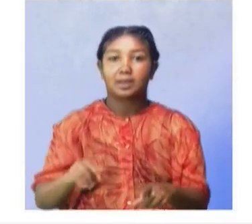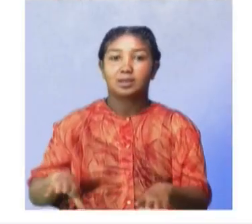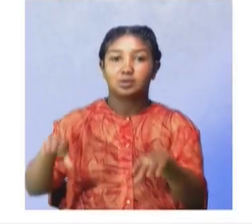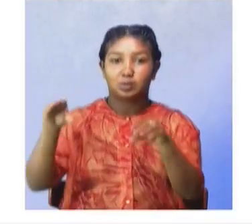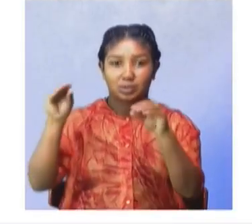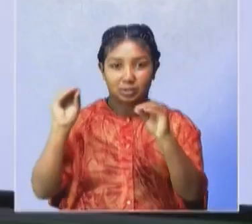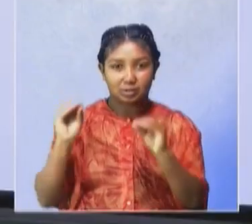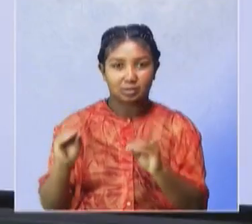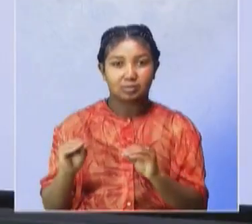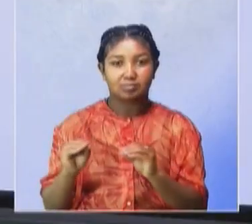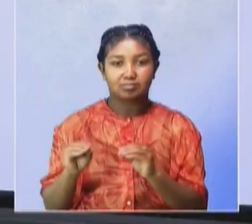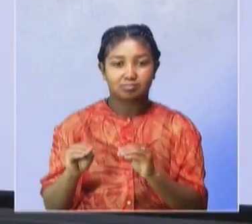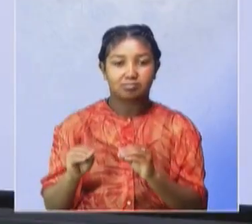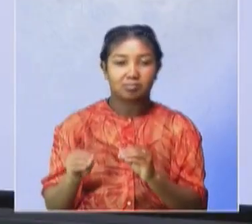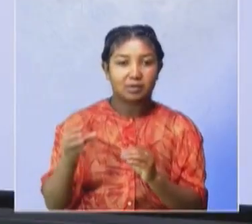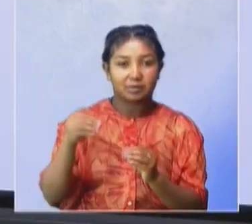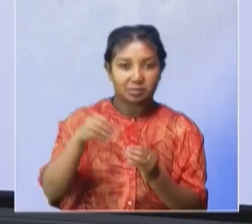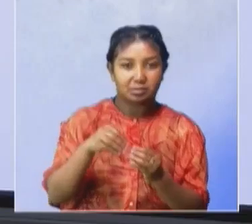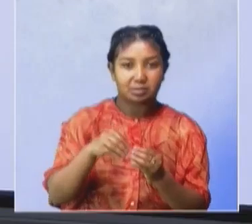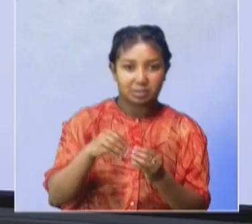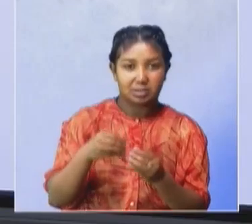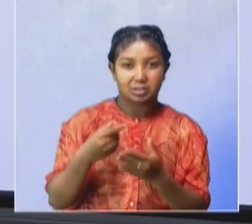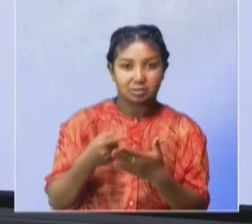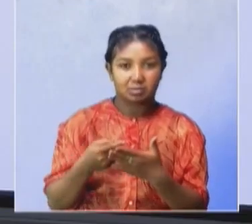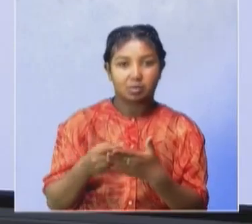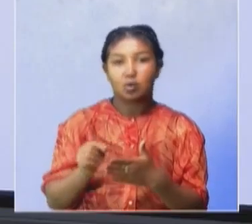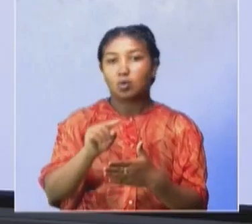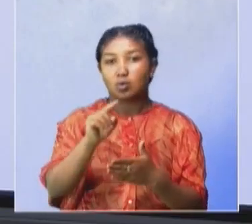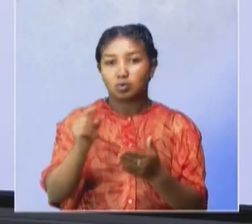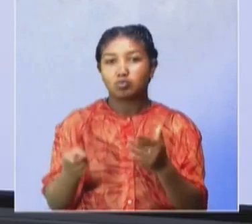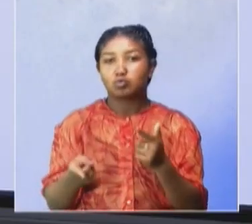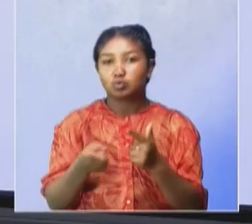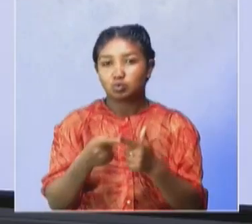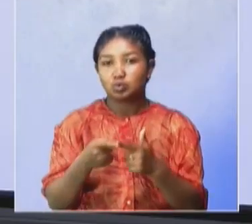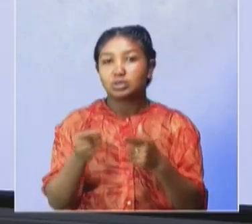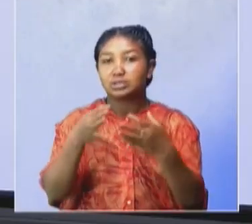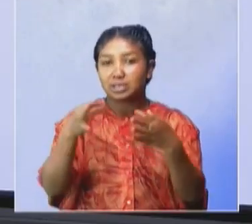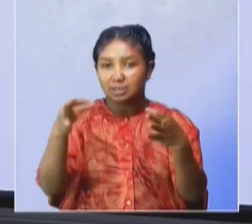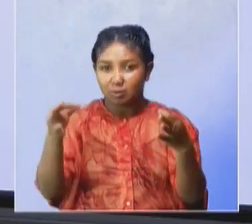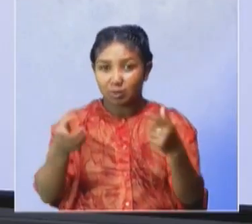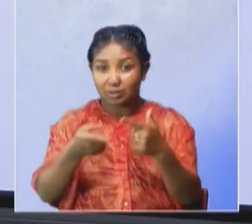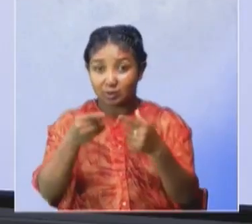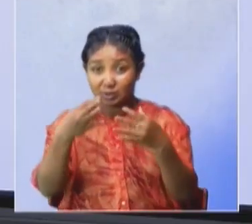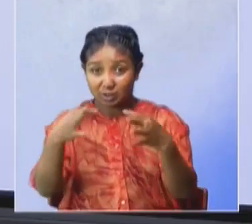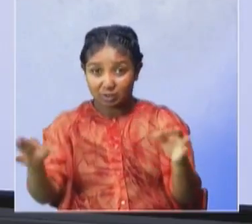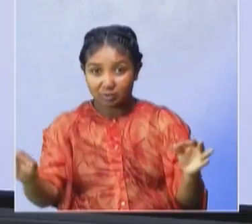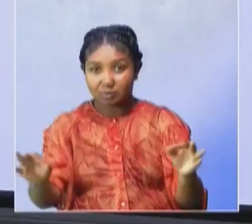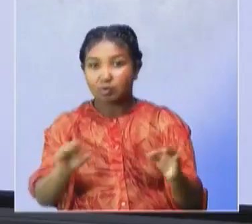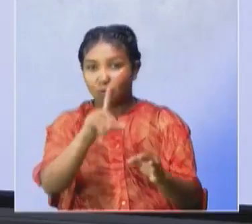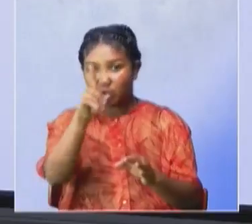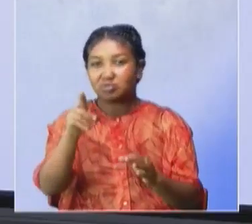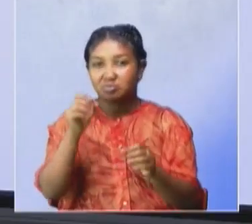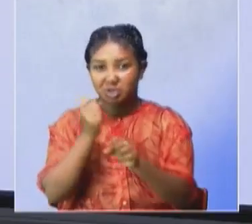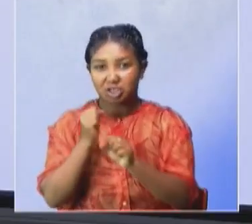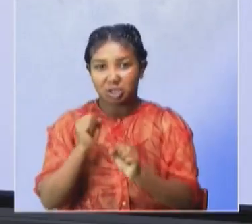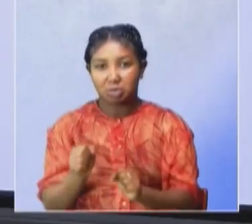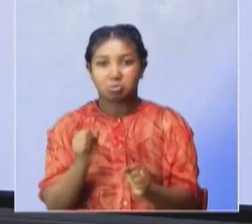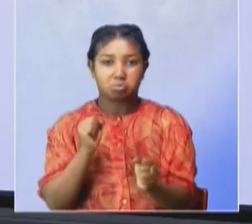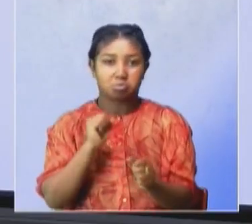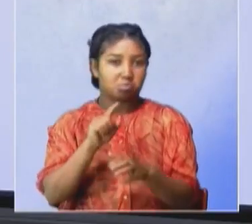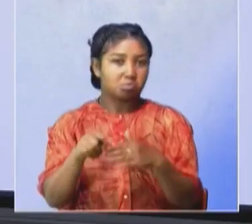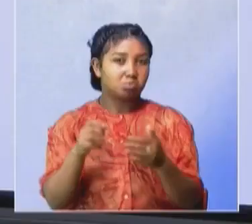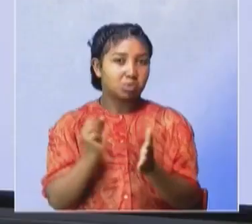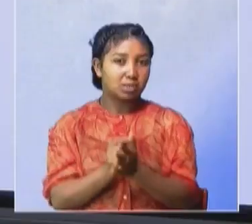Students, let us make even this question number 2, this sentence as a question. For example, we can